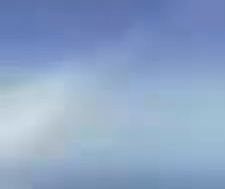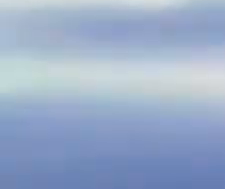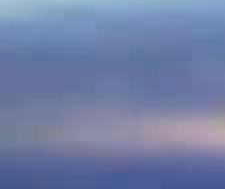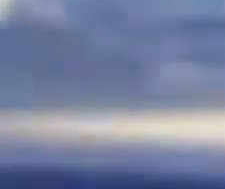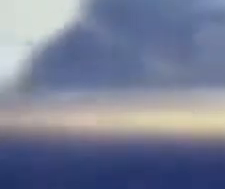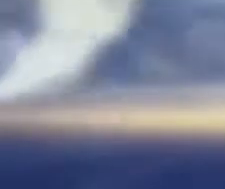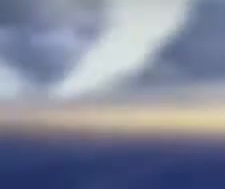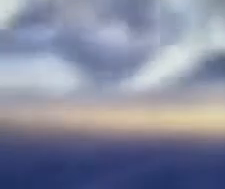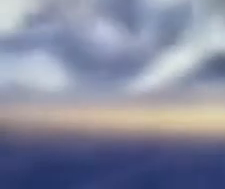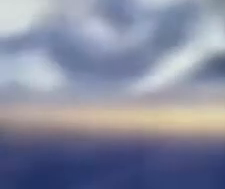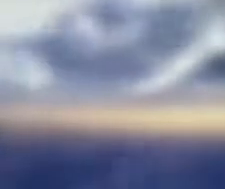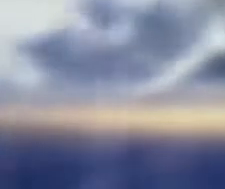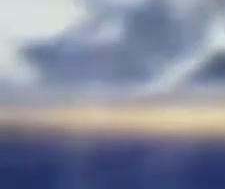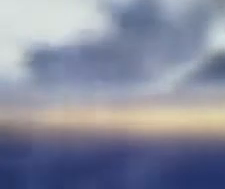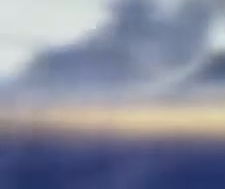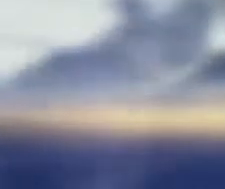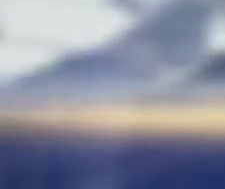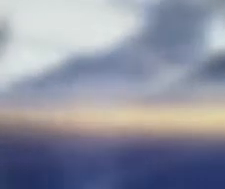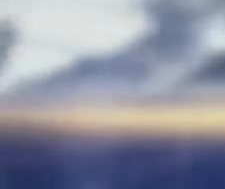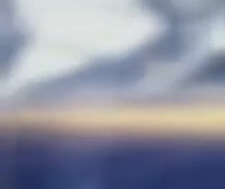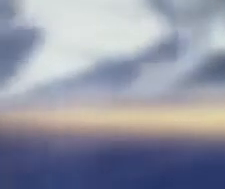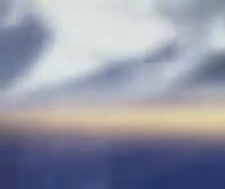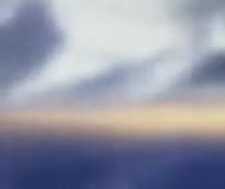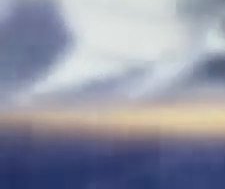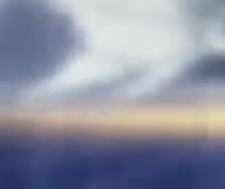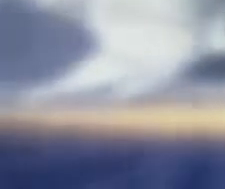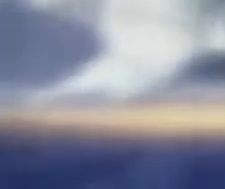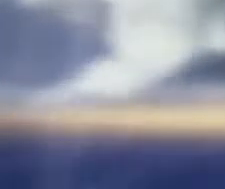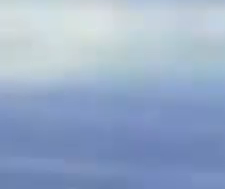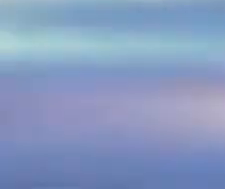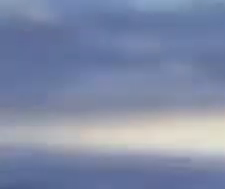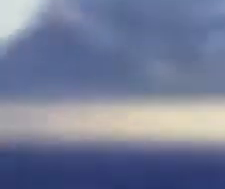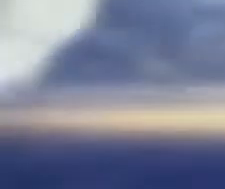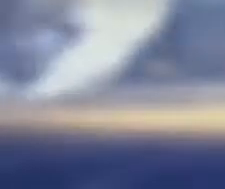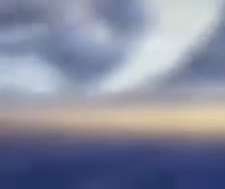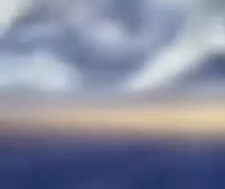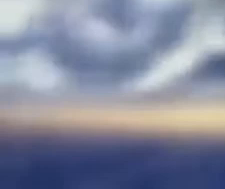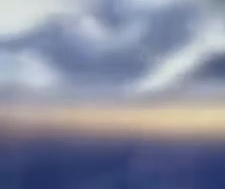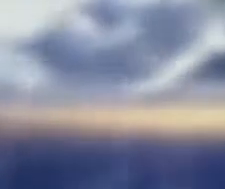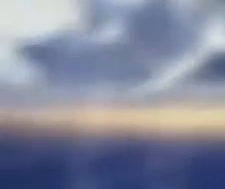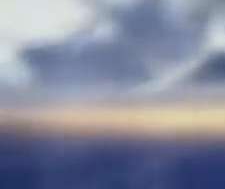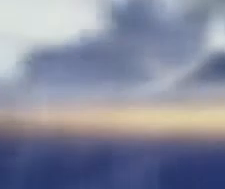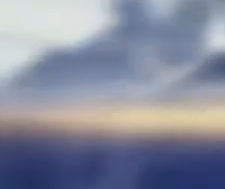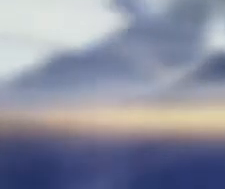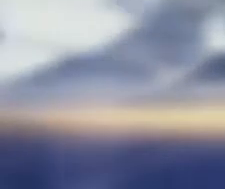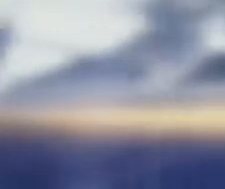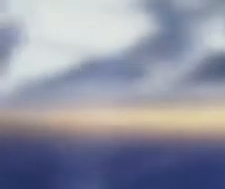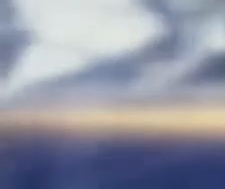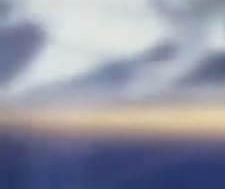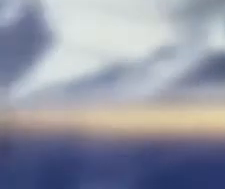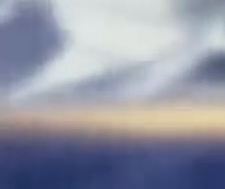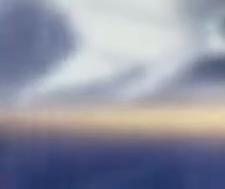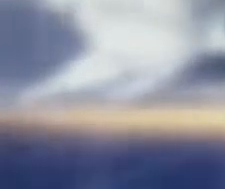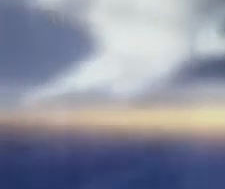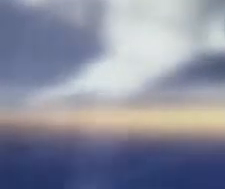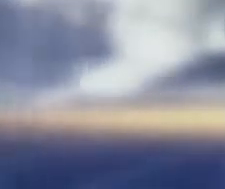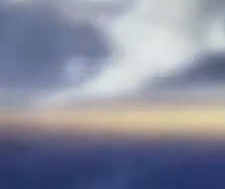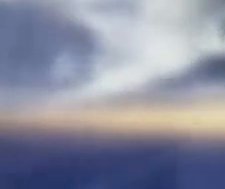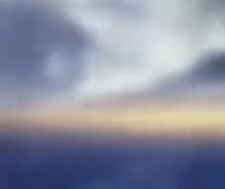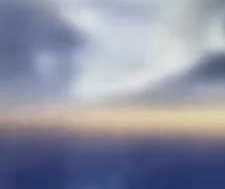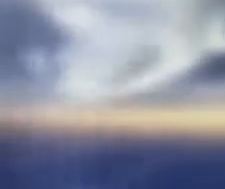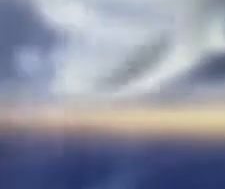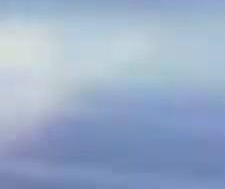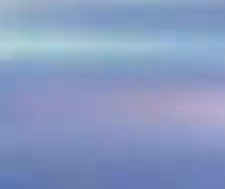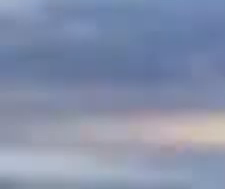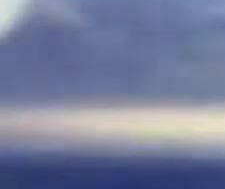Road Improvement Project welcomed the government assistance proposal. Yesterday, teams from the Ministry of Finance began a survey to determine how best the